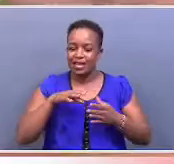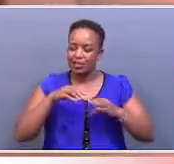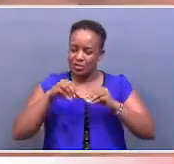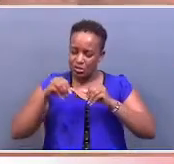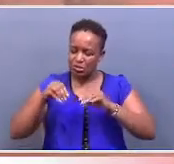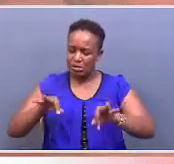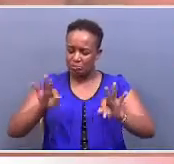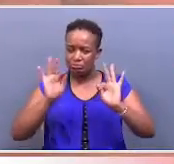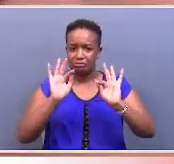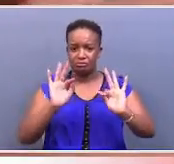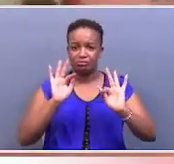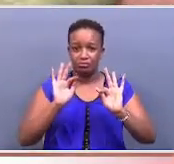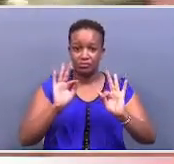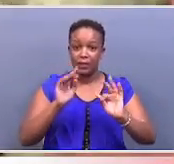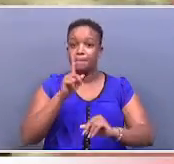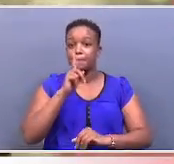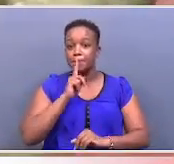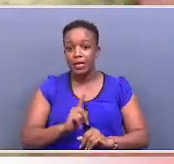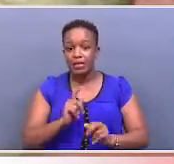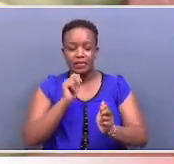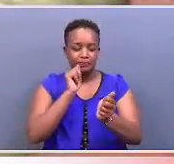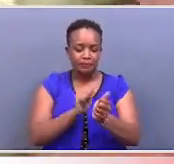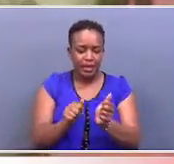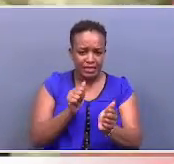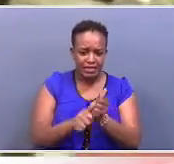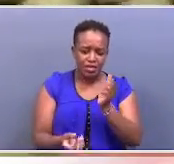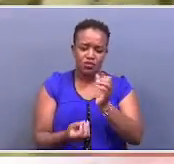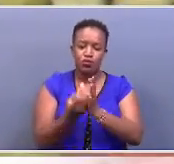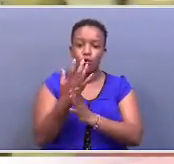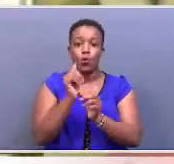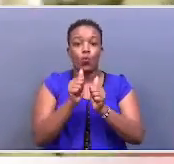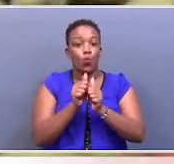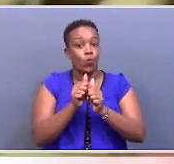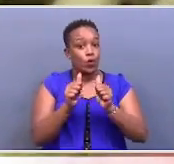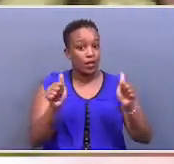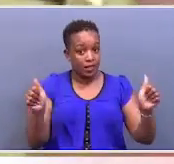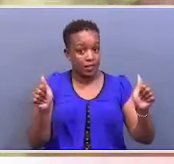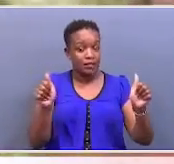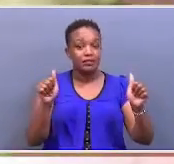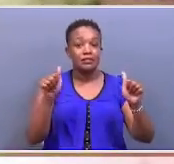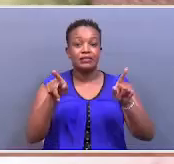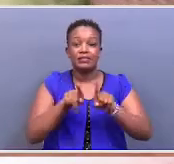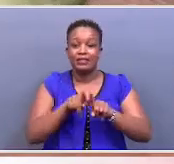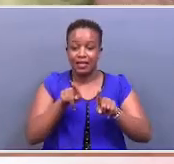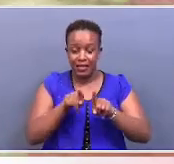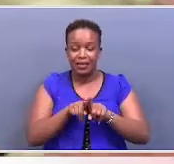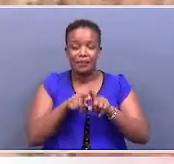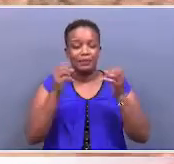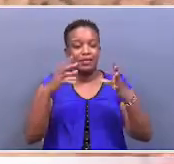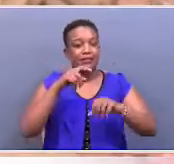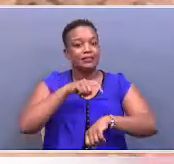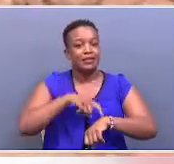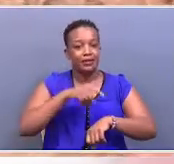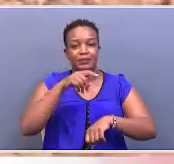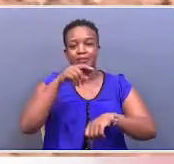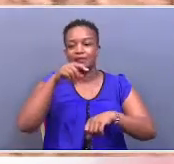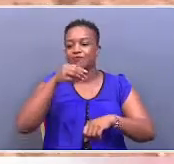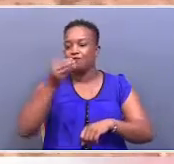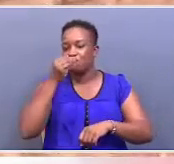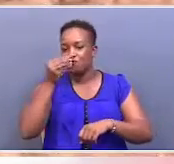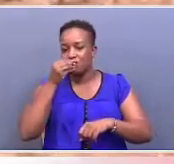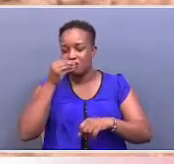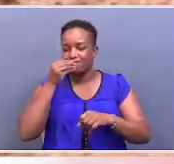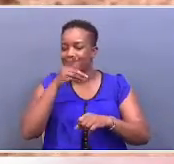sorghum, lentils, beans and the millet grow, but most of the time all food dries up due to lack of rain.